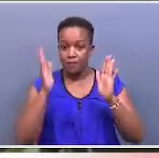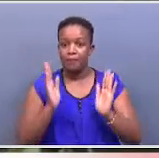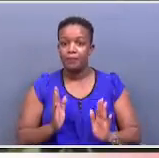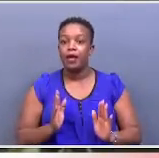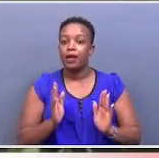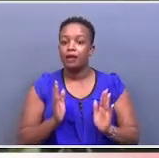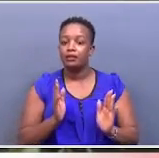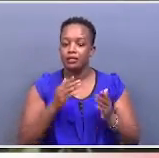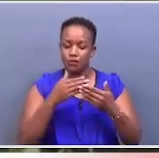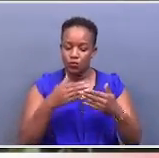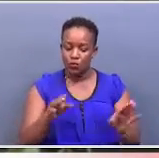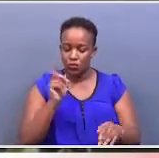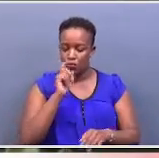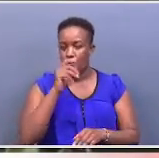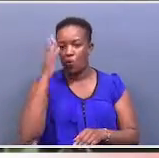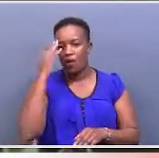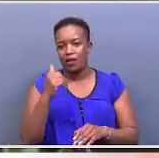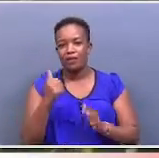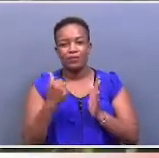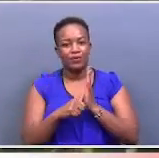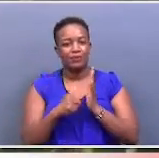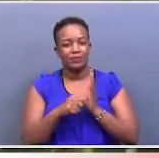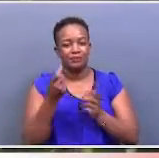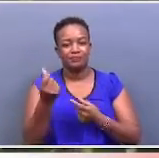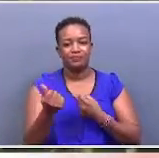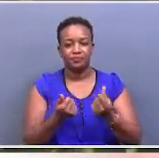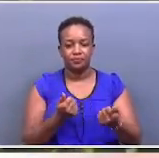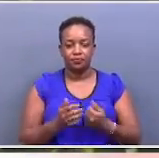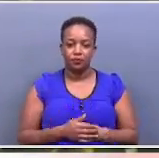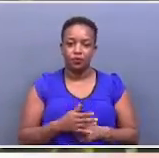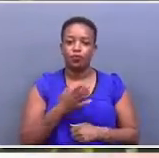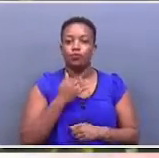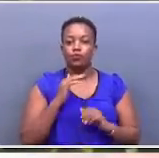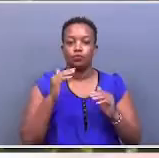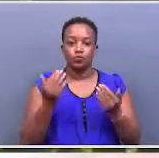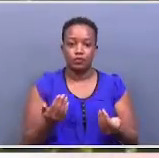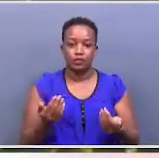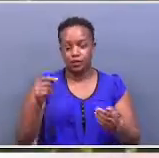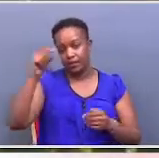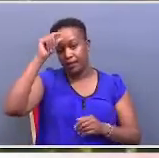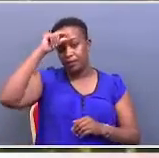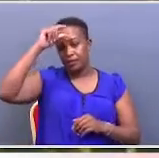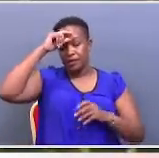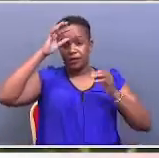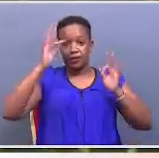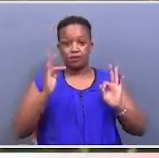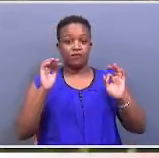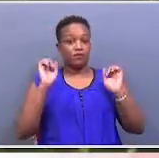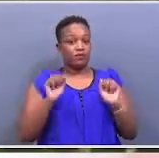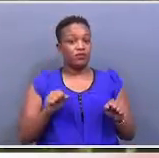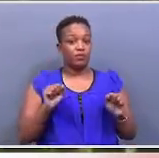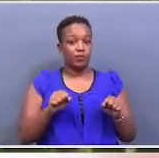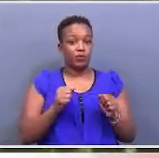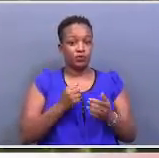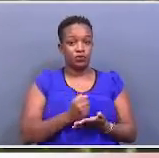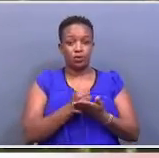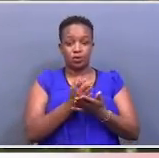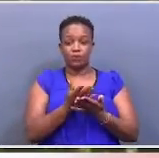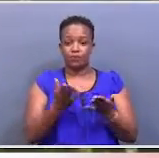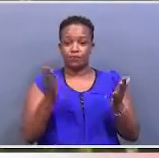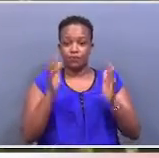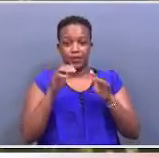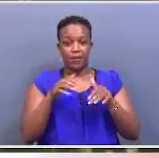kidogo kidogo tu na pesa nyingi zinapotea mali. Tulikuwa tunataka serikali kama itaweza isaidie hiyo wakulima